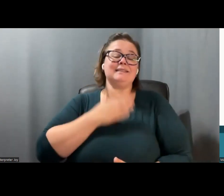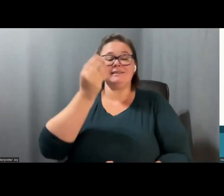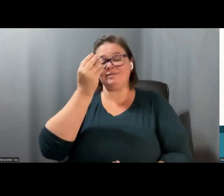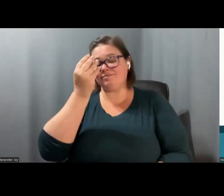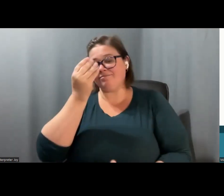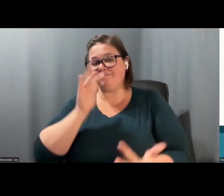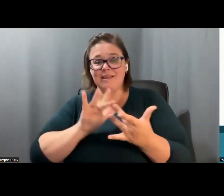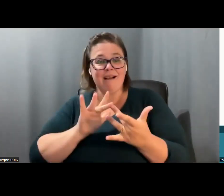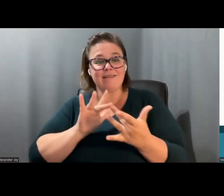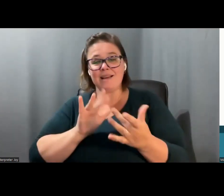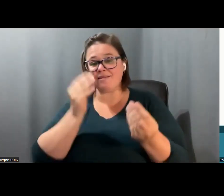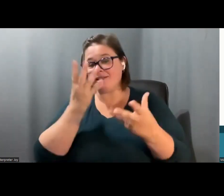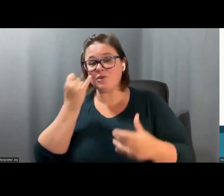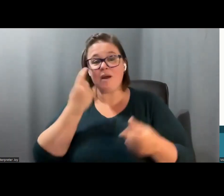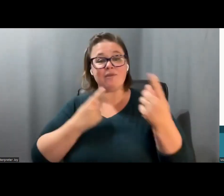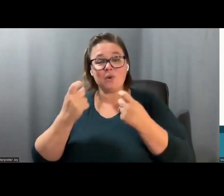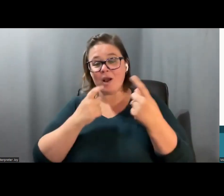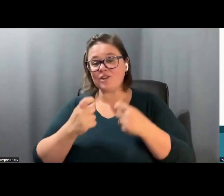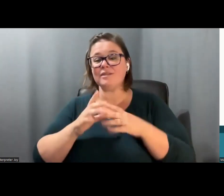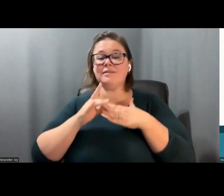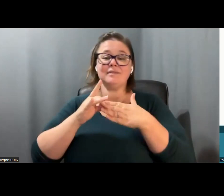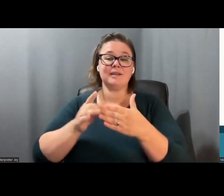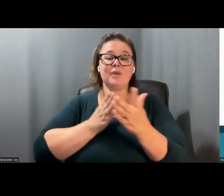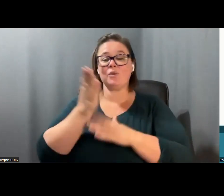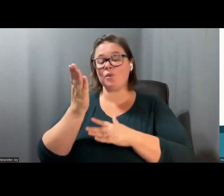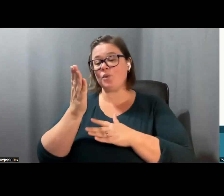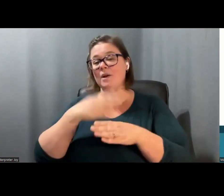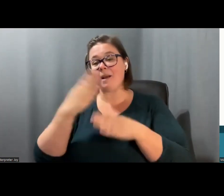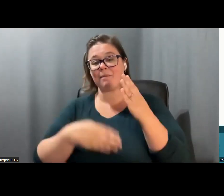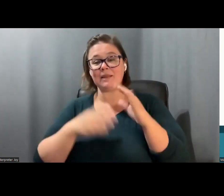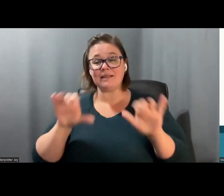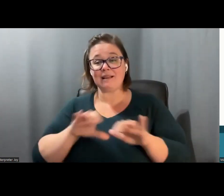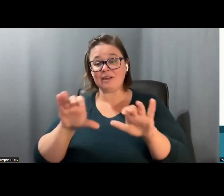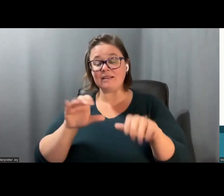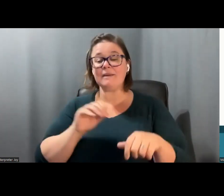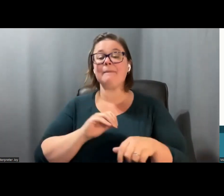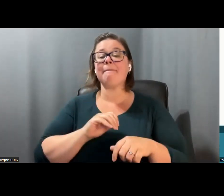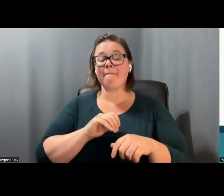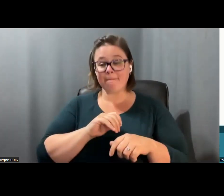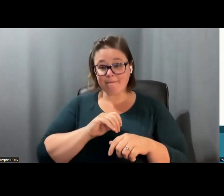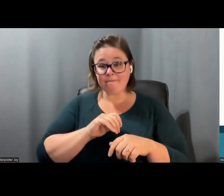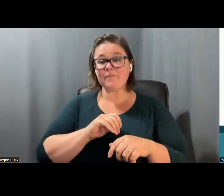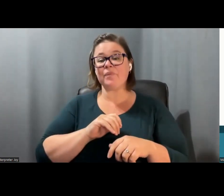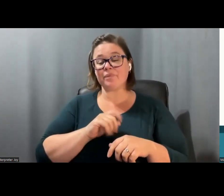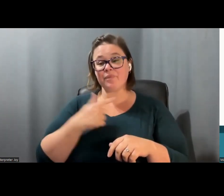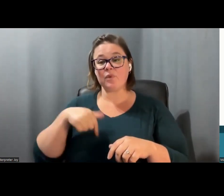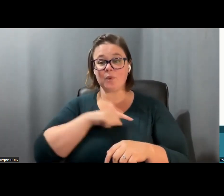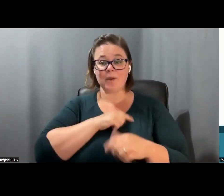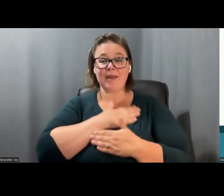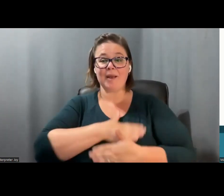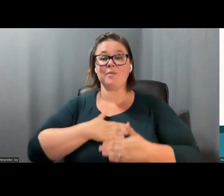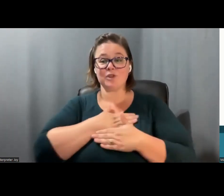us with questions, guidance through completing these activities. We appreciate